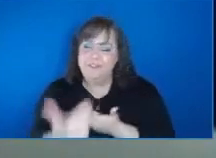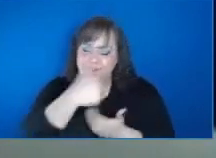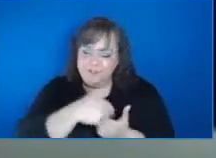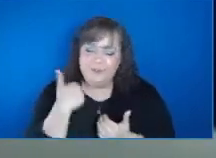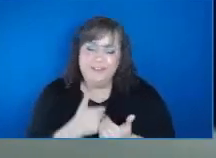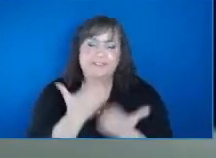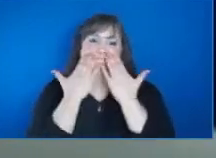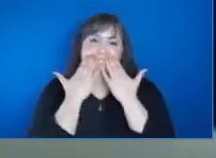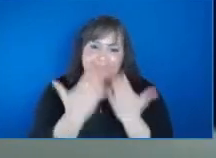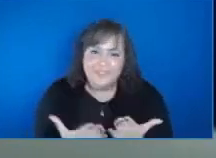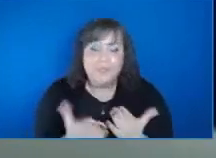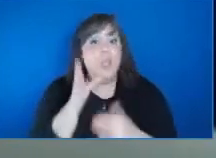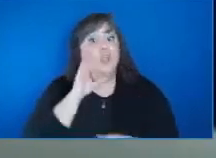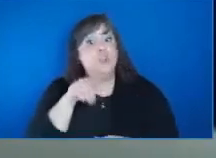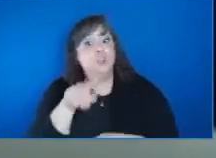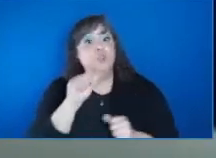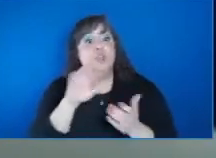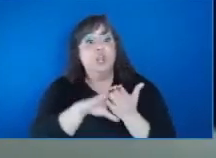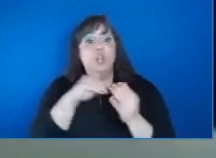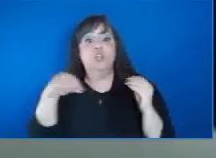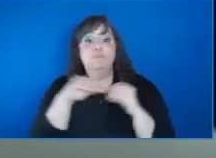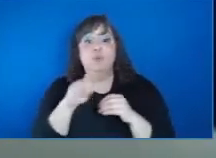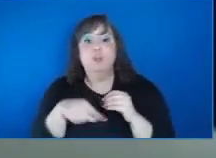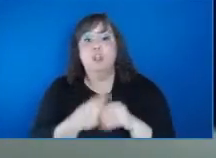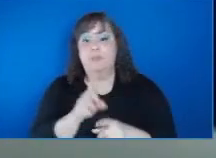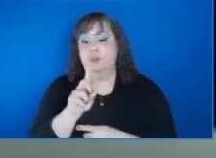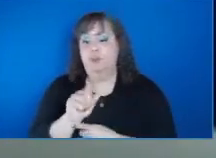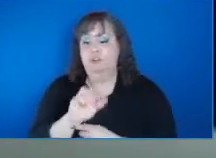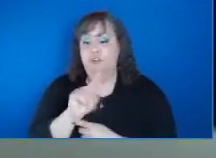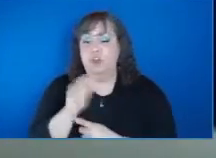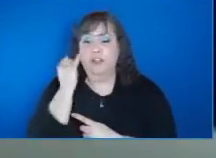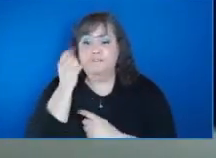that you can learn more about DART by visiting